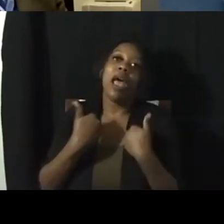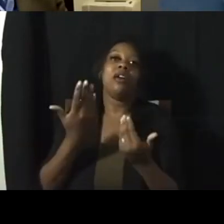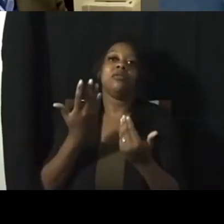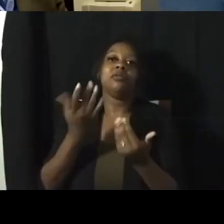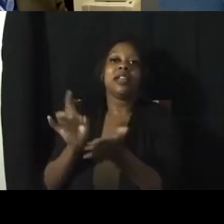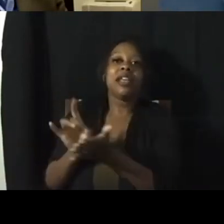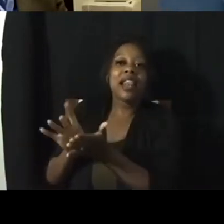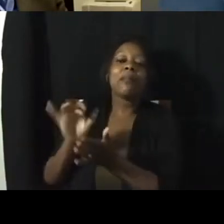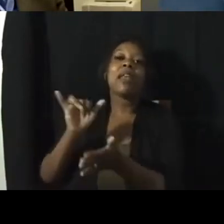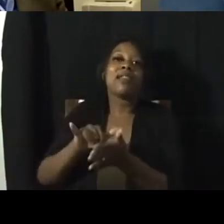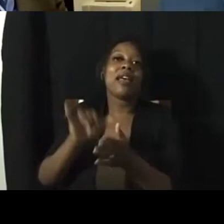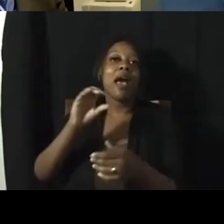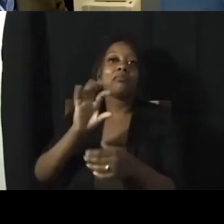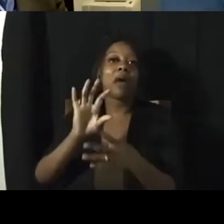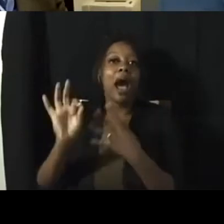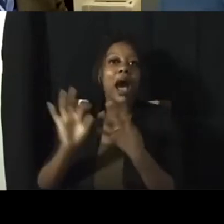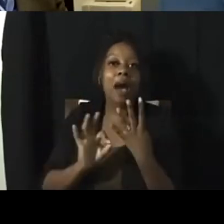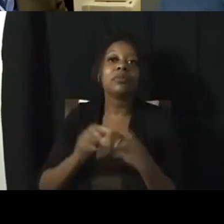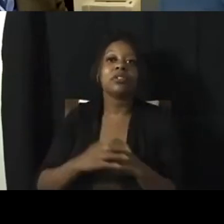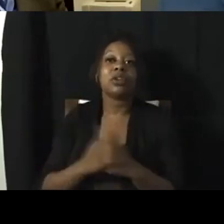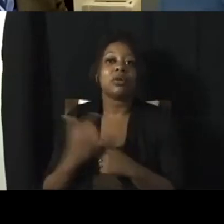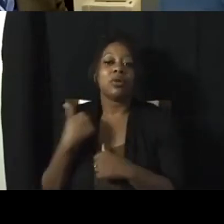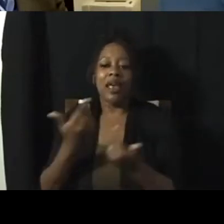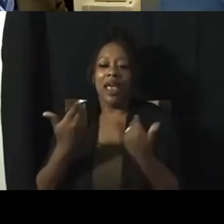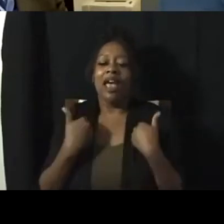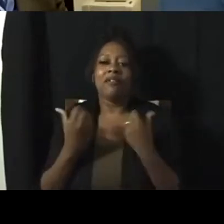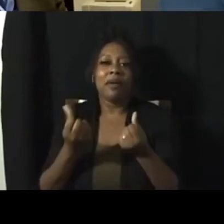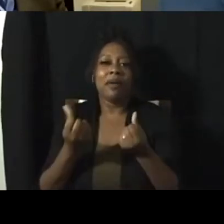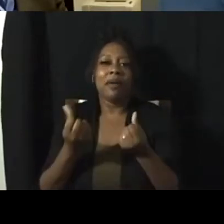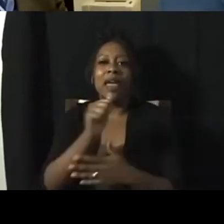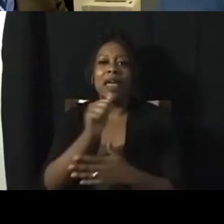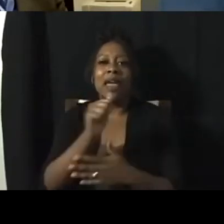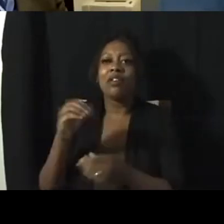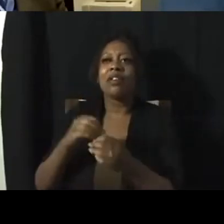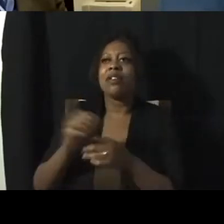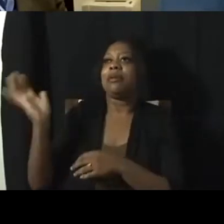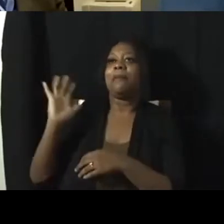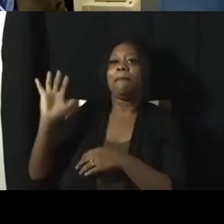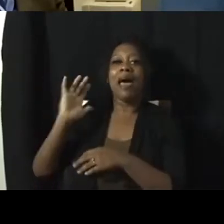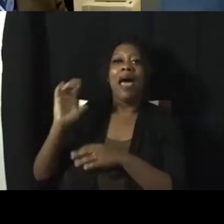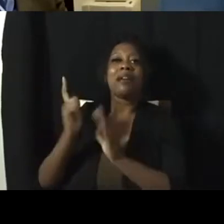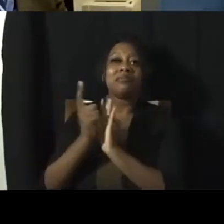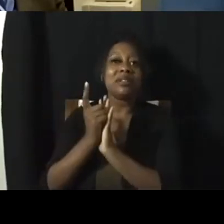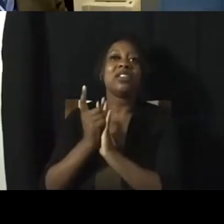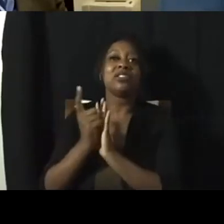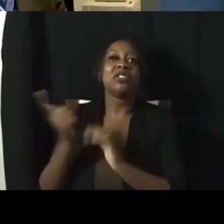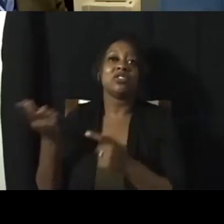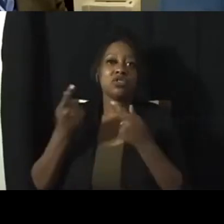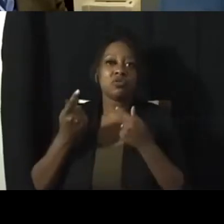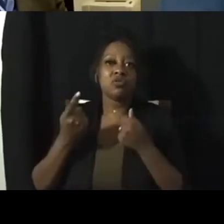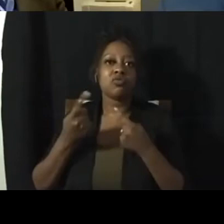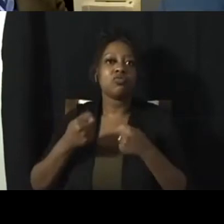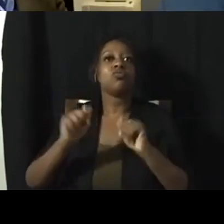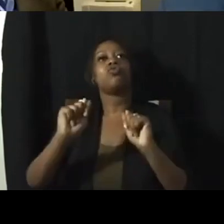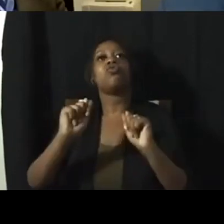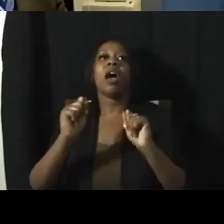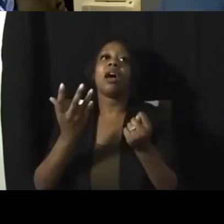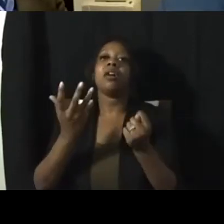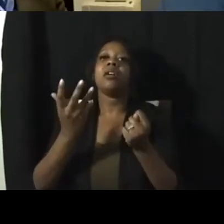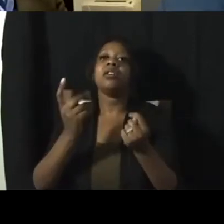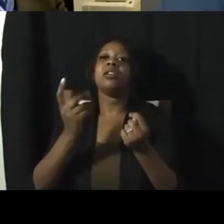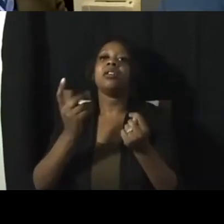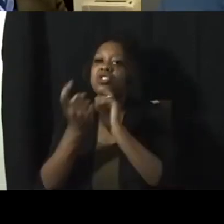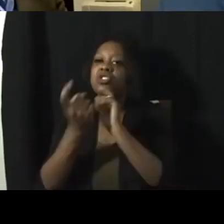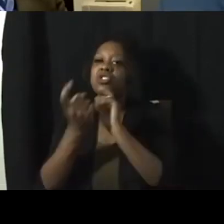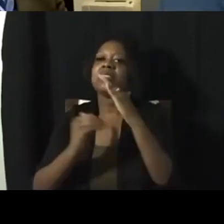wage. And we have several others that have passed legislation to start to phase out subminimum wages. So I think it's important